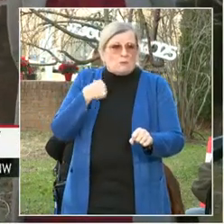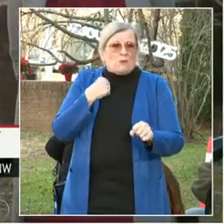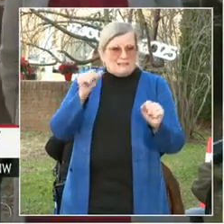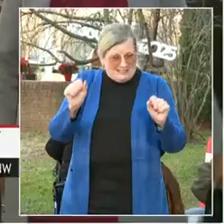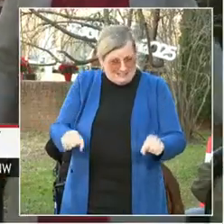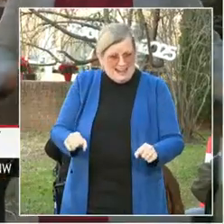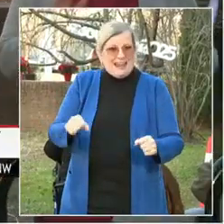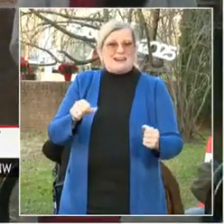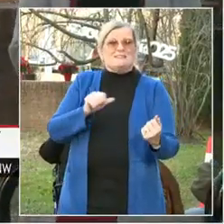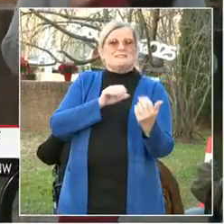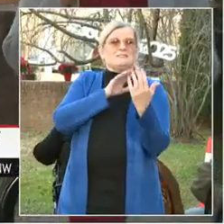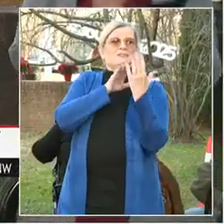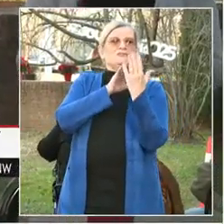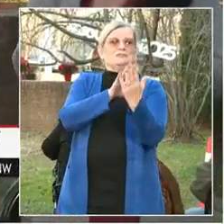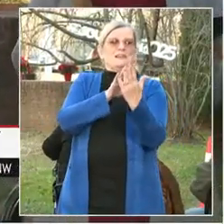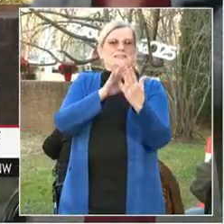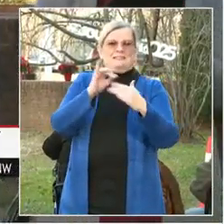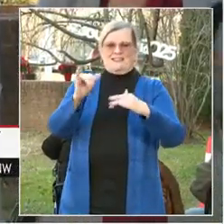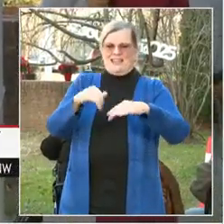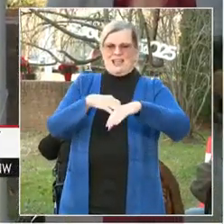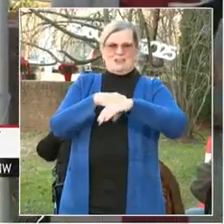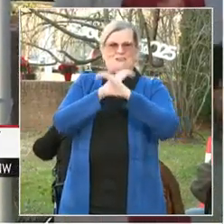addressing the district's housing crisis.